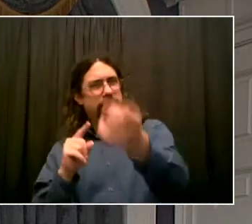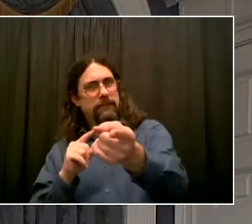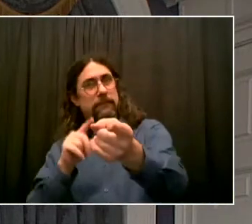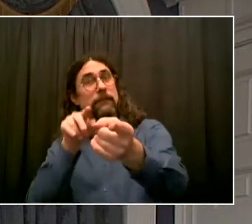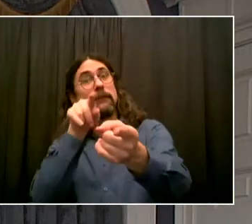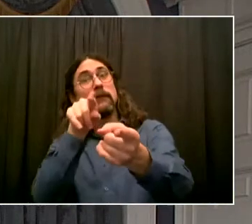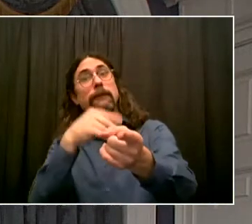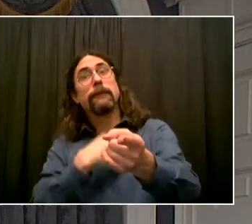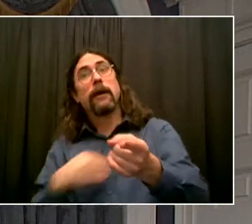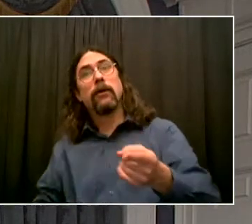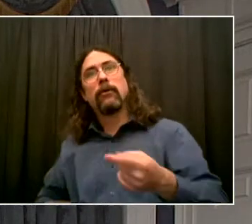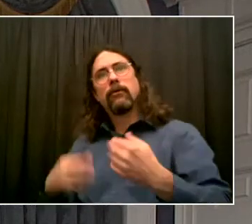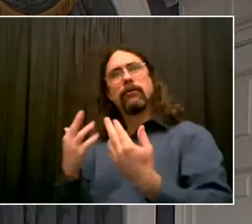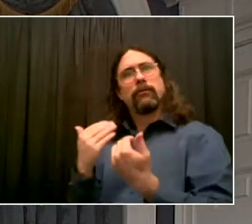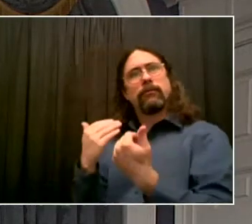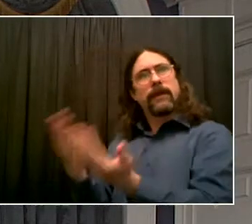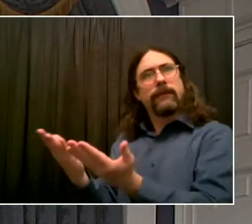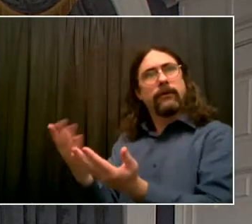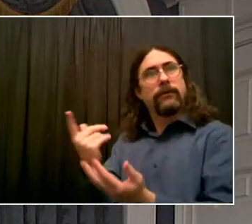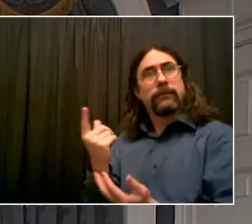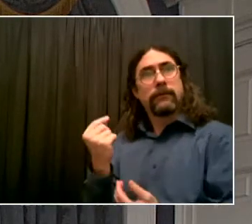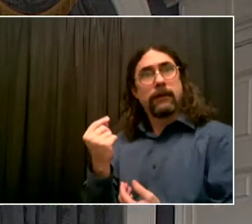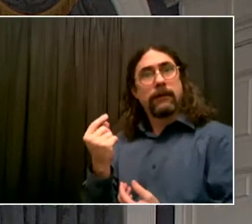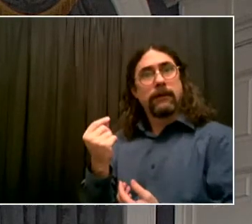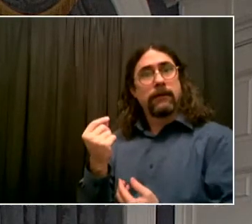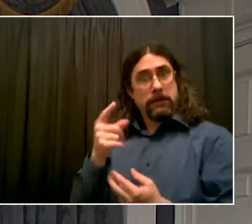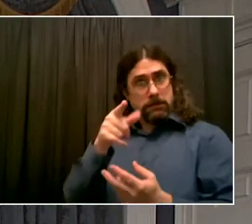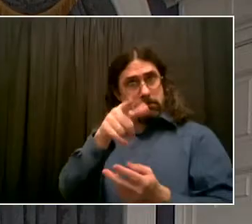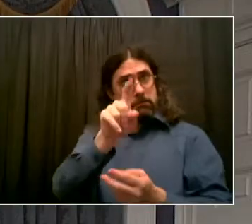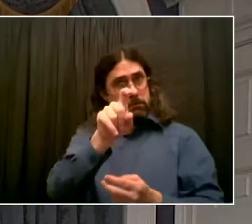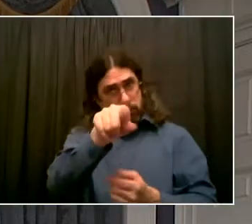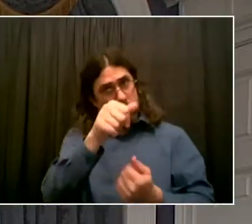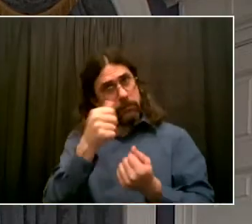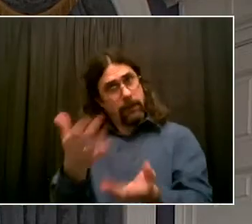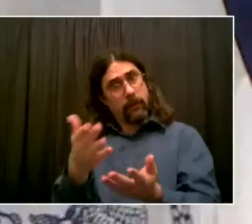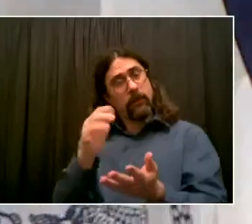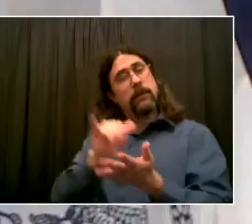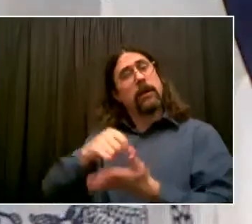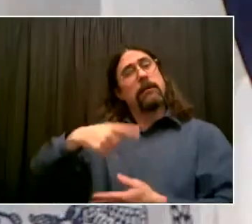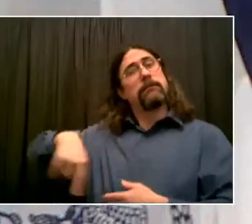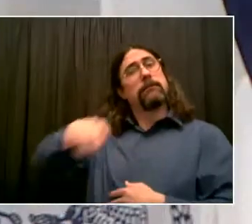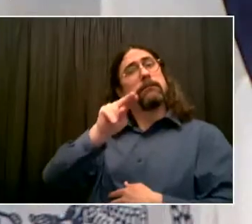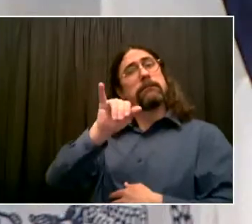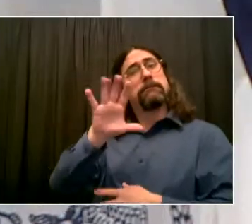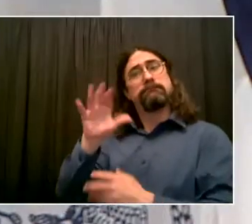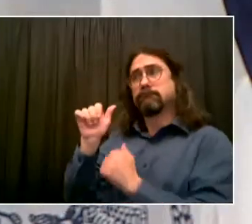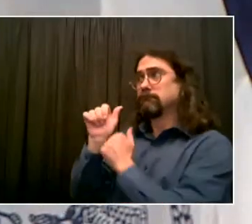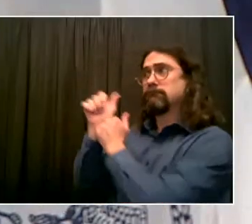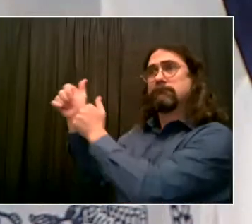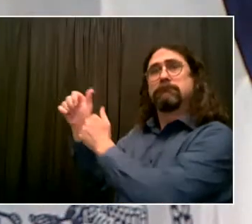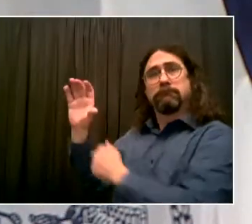immediately these new guidelines? Yeah, I'll start and I'll turn to Dr. Choksi.